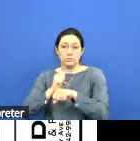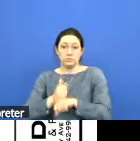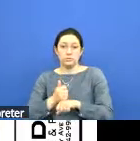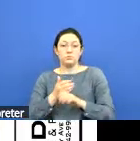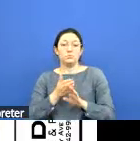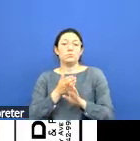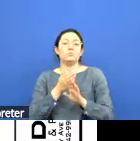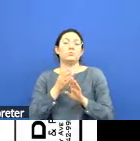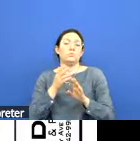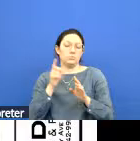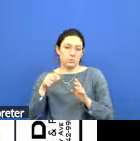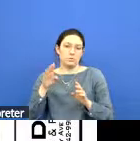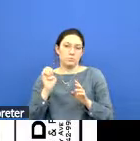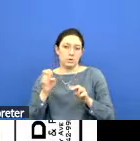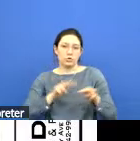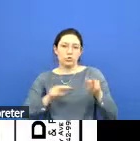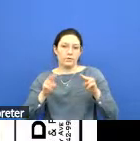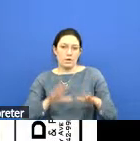a licensed land surveyor.